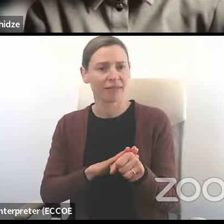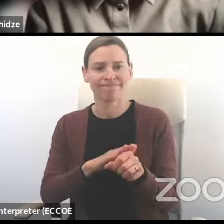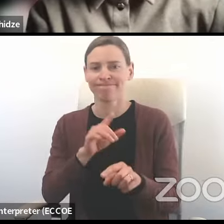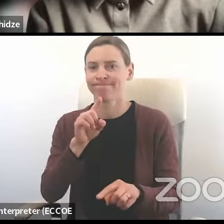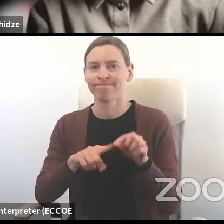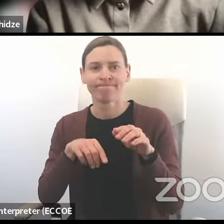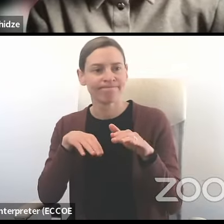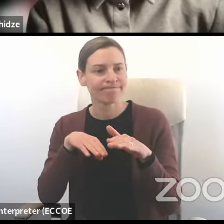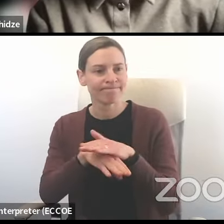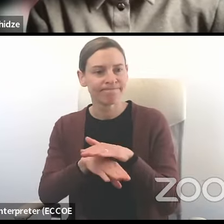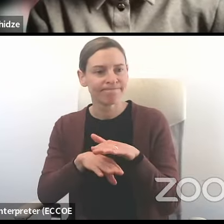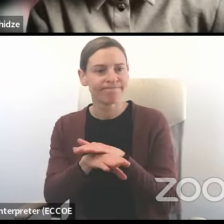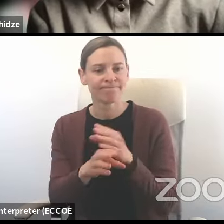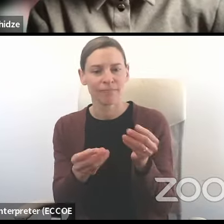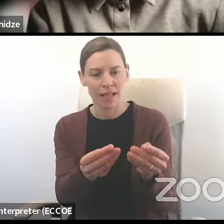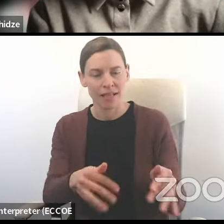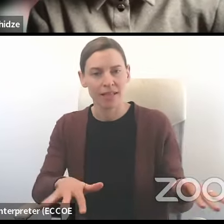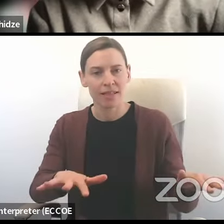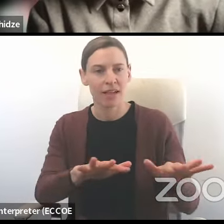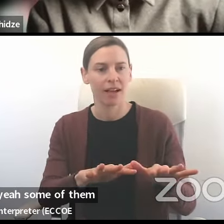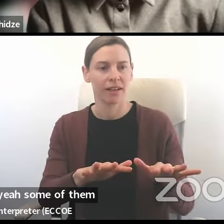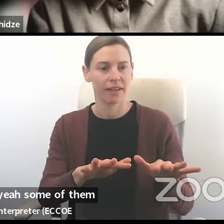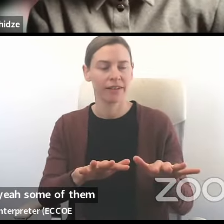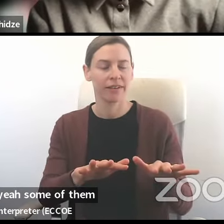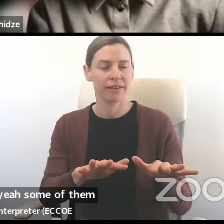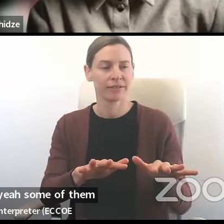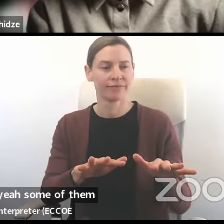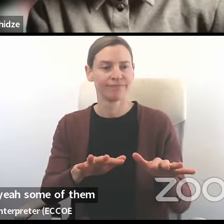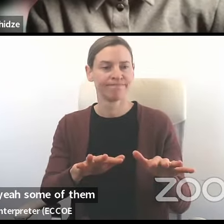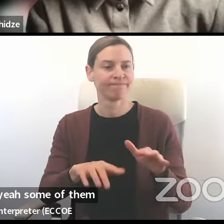because most of them are